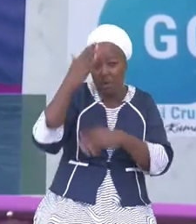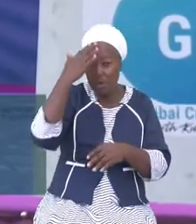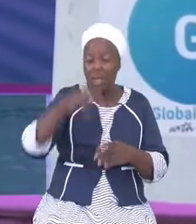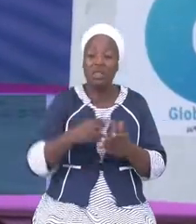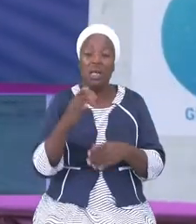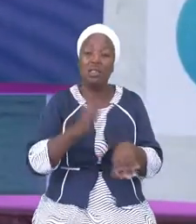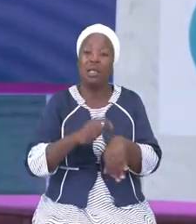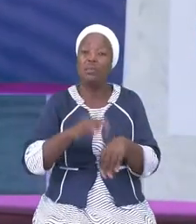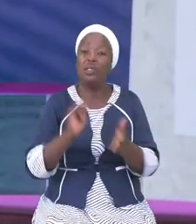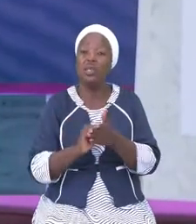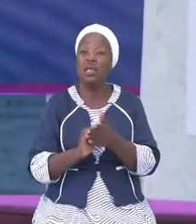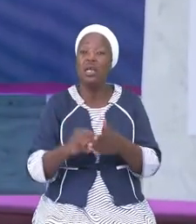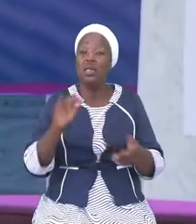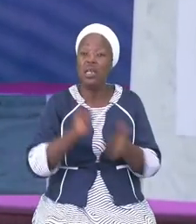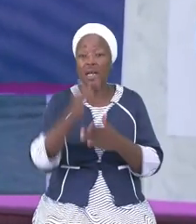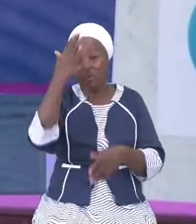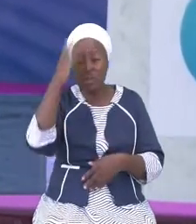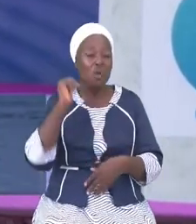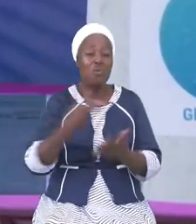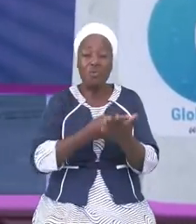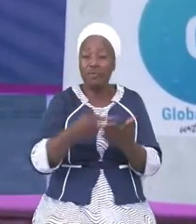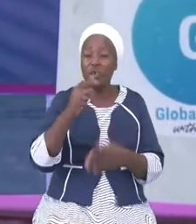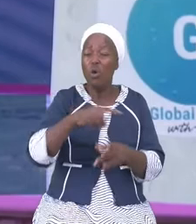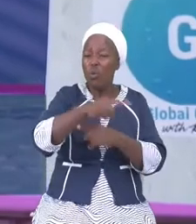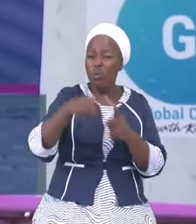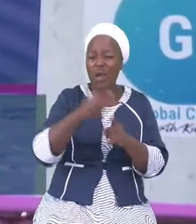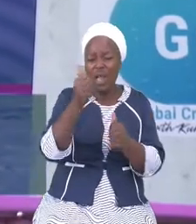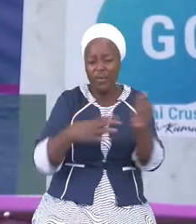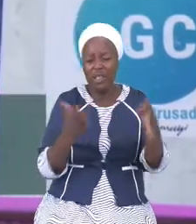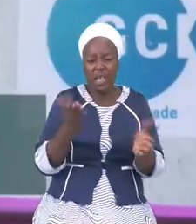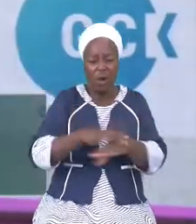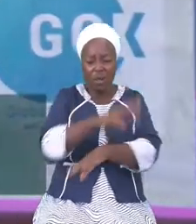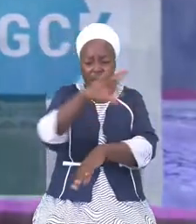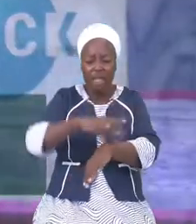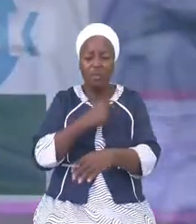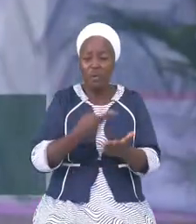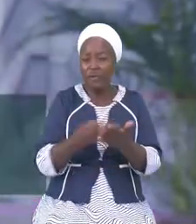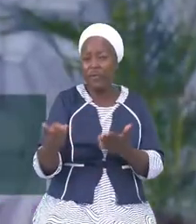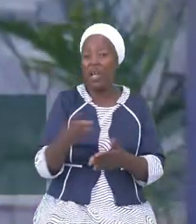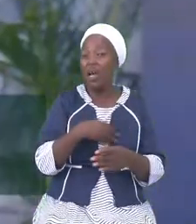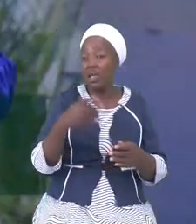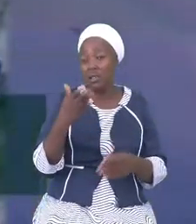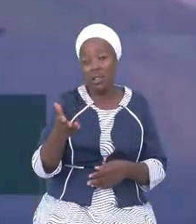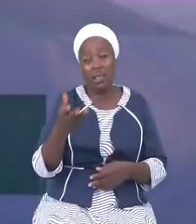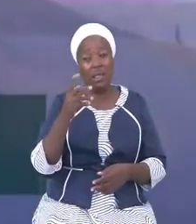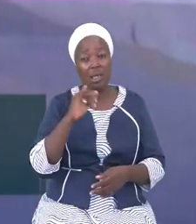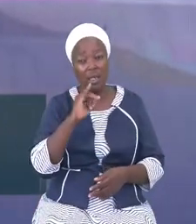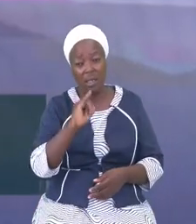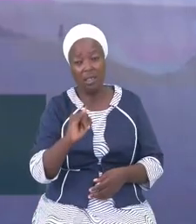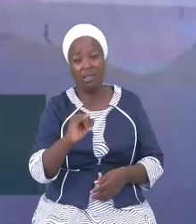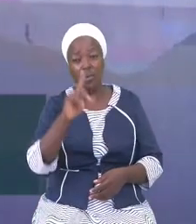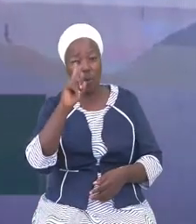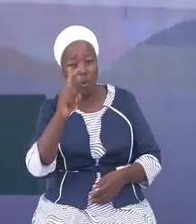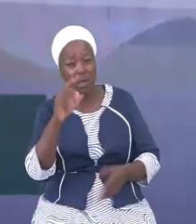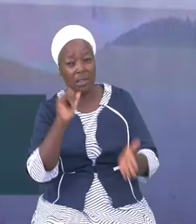times when the knowledge will fail, when everything on earth will fail. And there is one that cannot